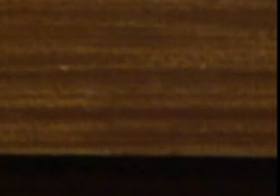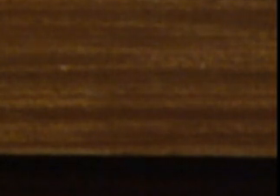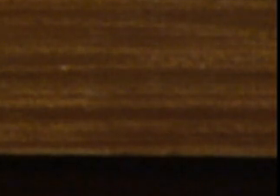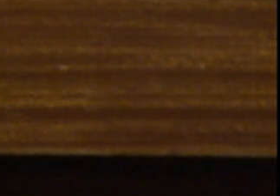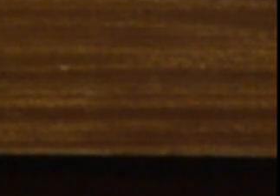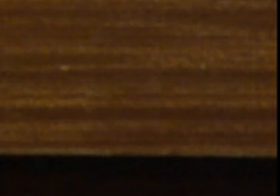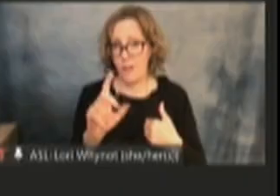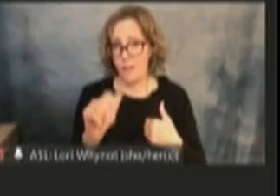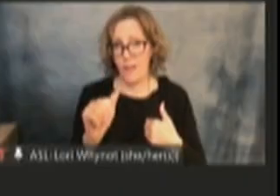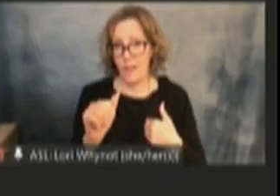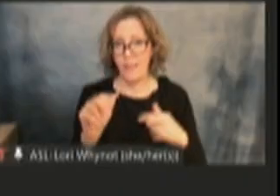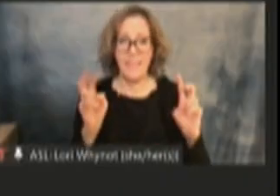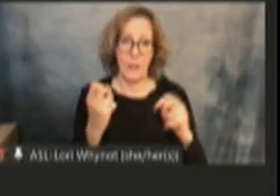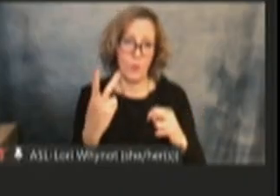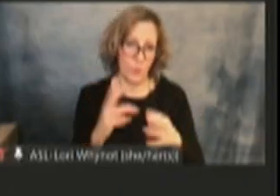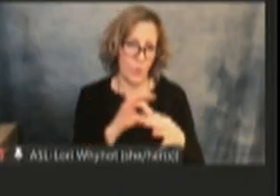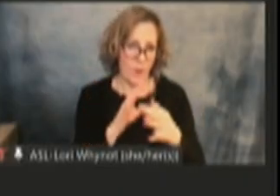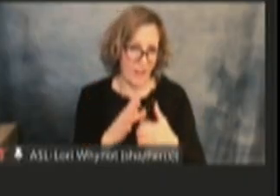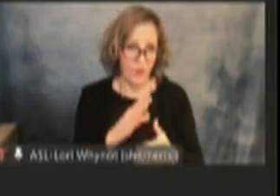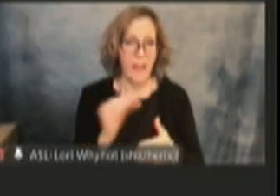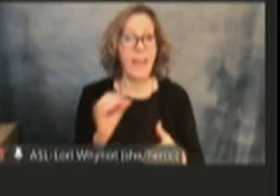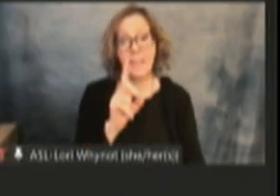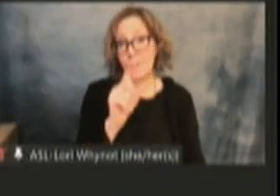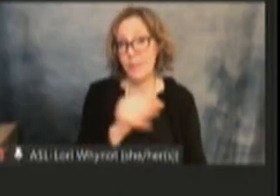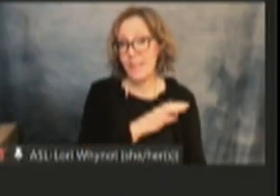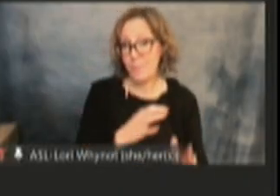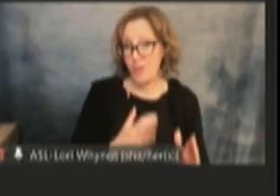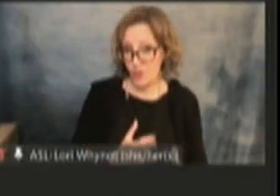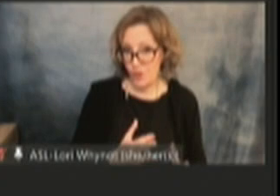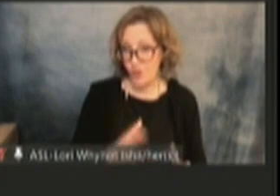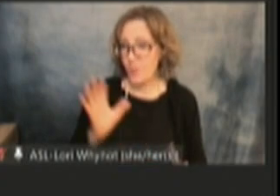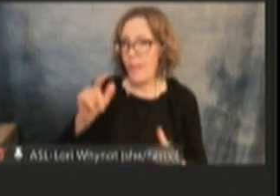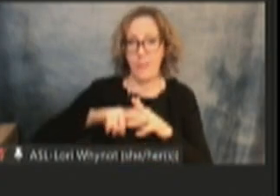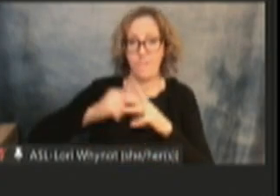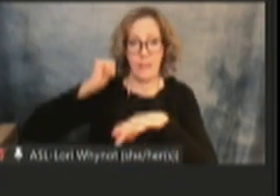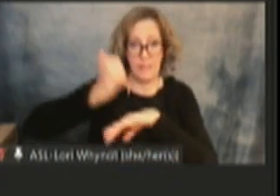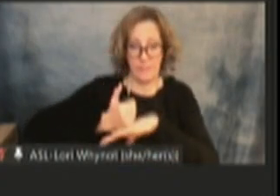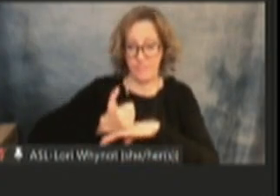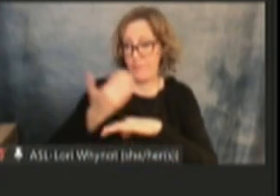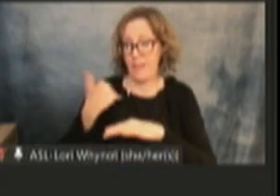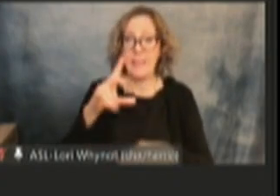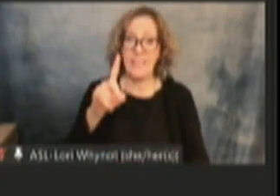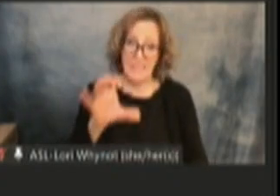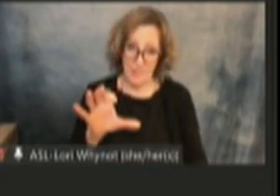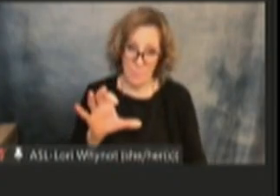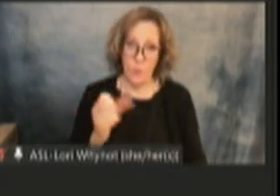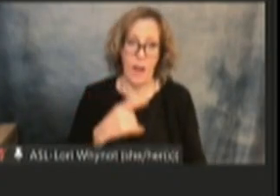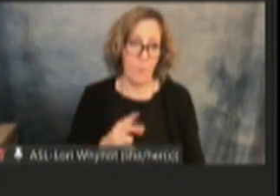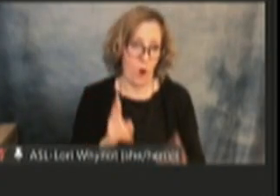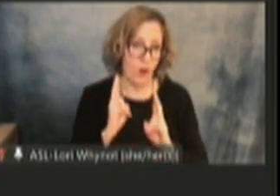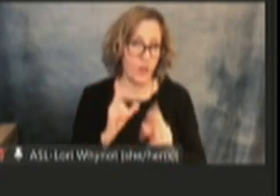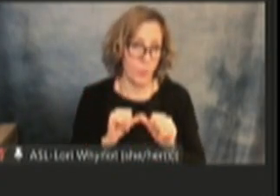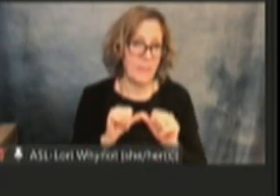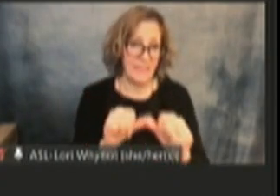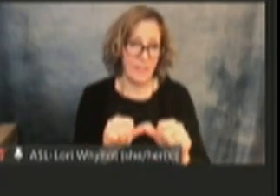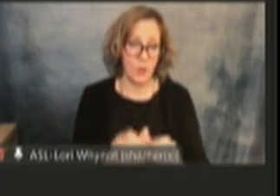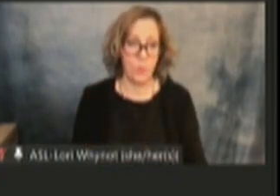commissioner. So that was effective in December, so I really appreciate it. And if anyone could describe